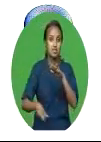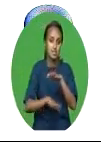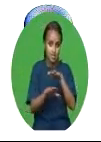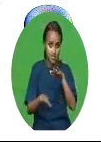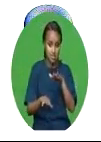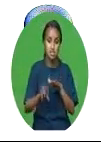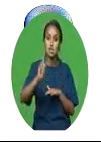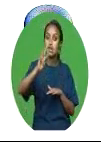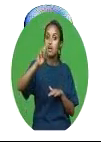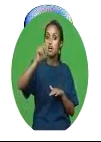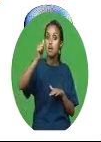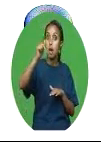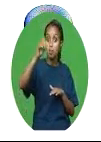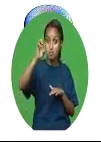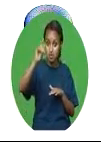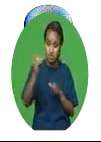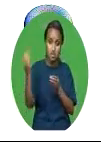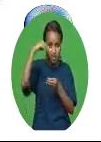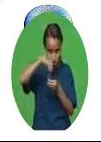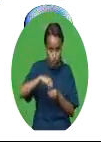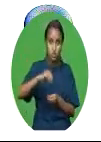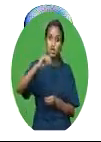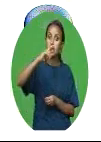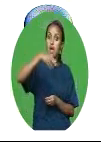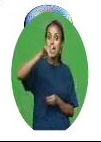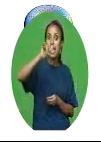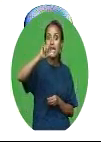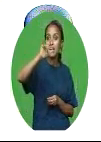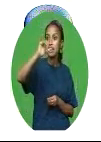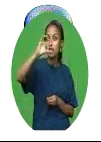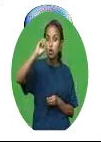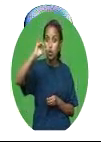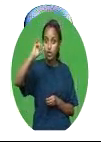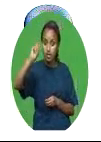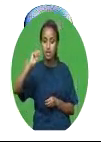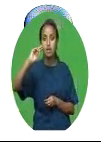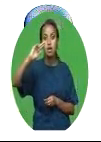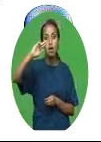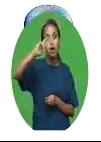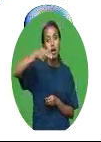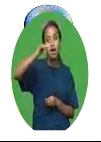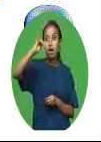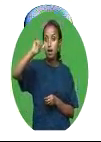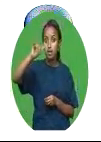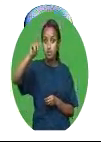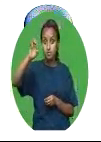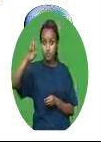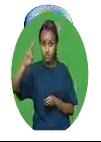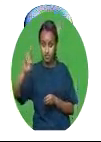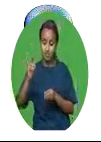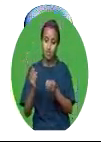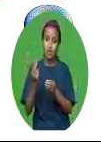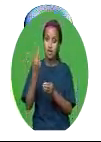Wrapped surfaces include helicoid and hyperboloid. Double curved surfaces